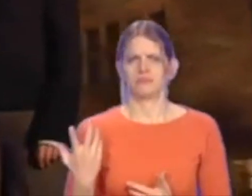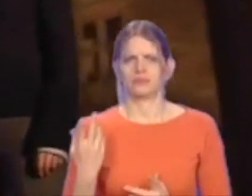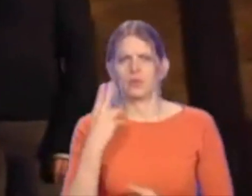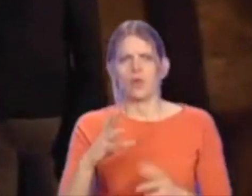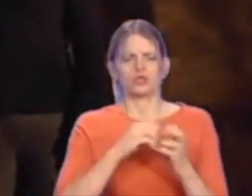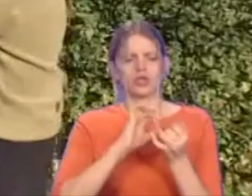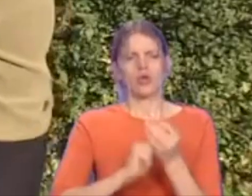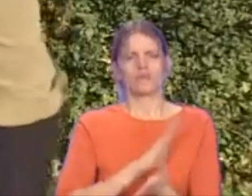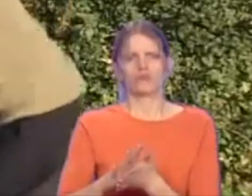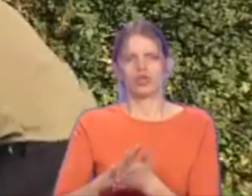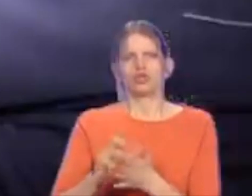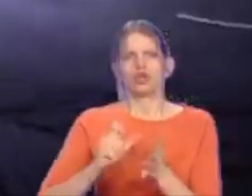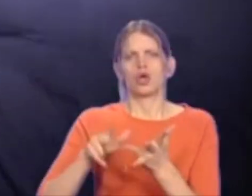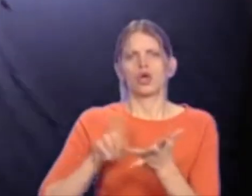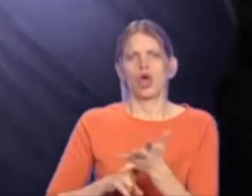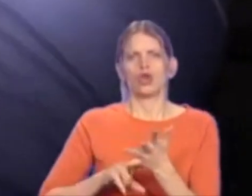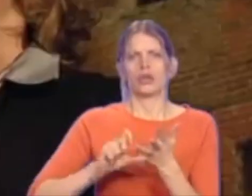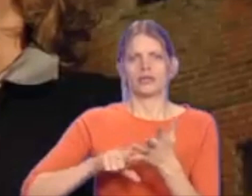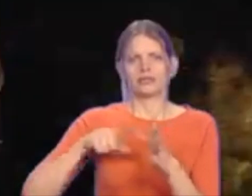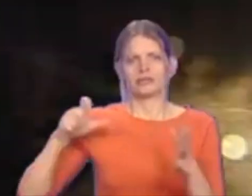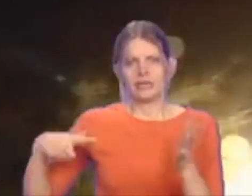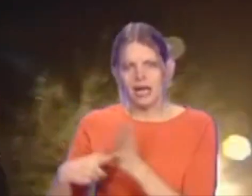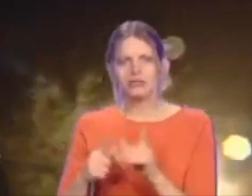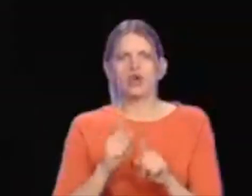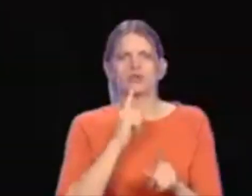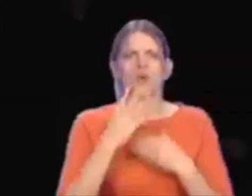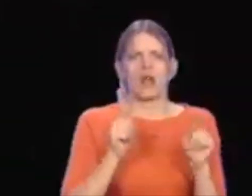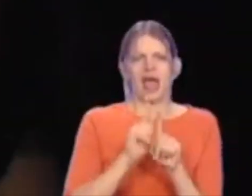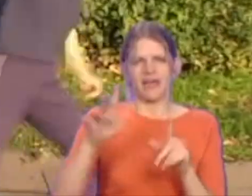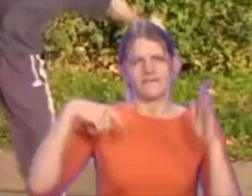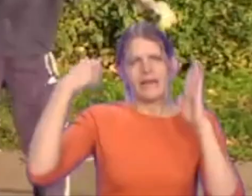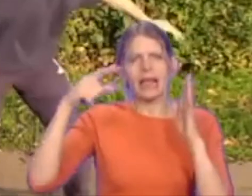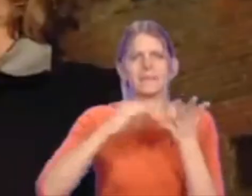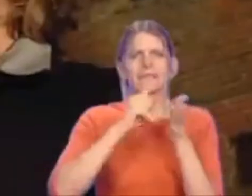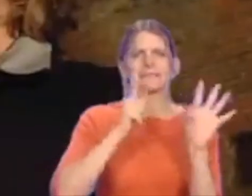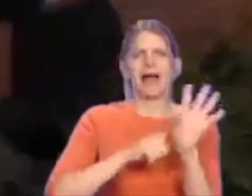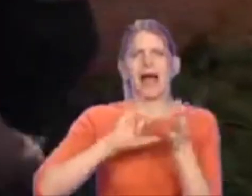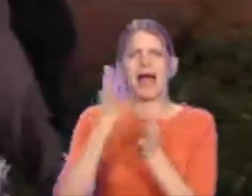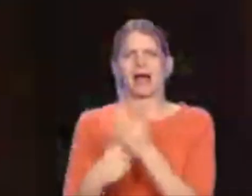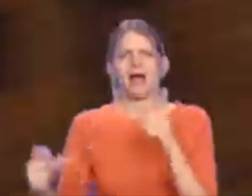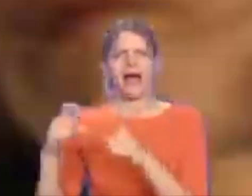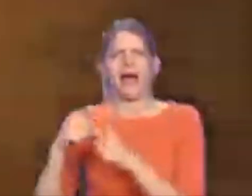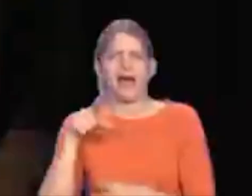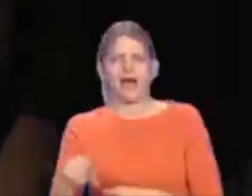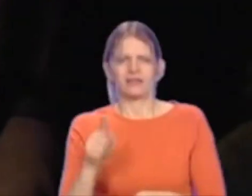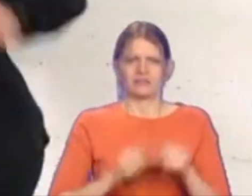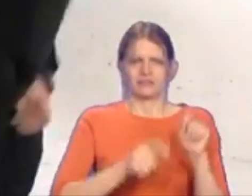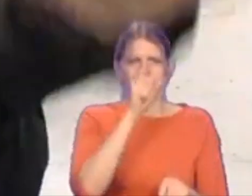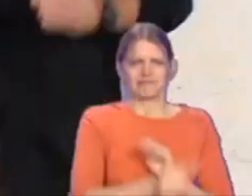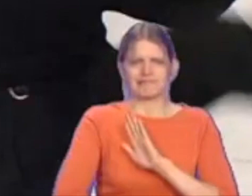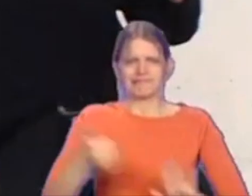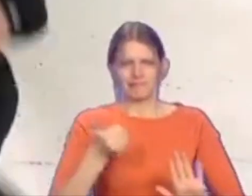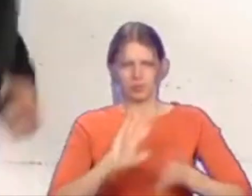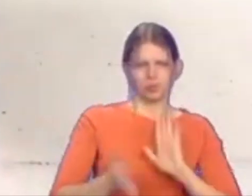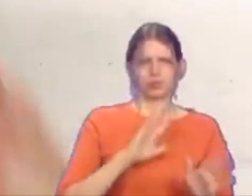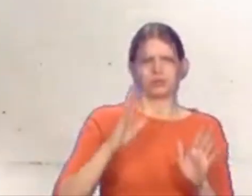Now, Spy Hard, our guide to the most deadly moves in martial arts, used by secret agencies around the world. Here, Gavin